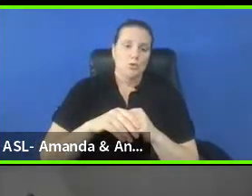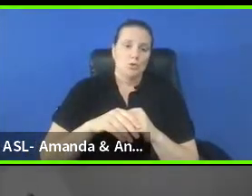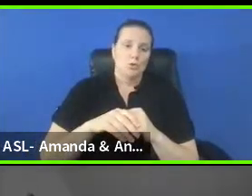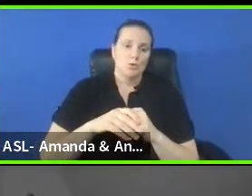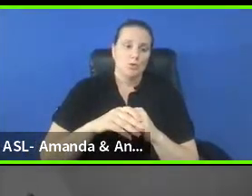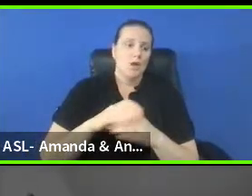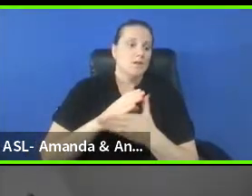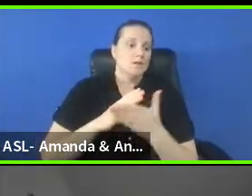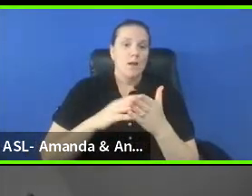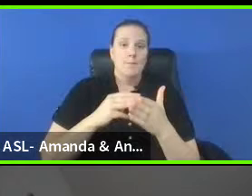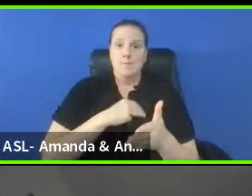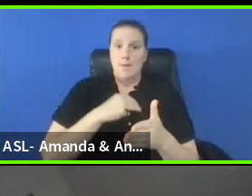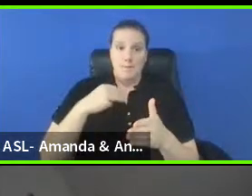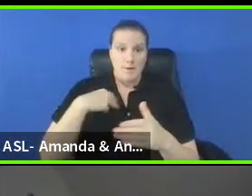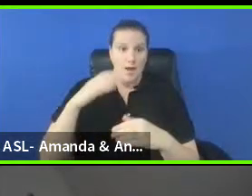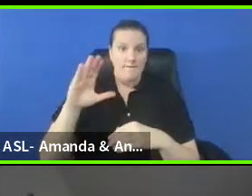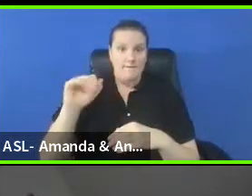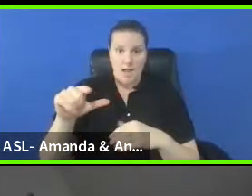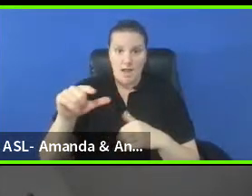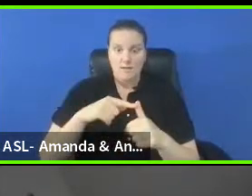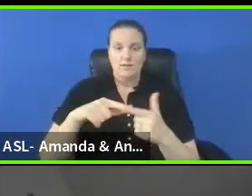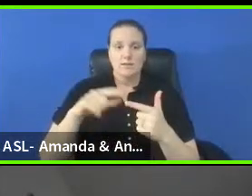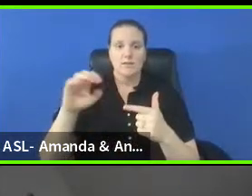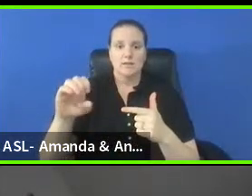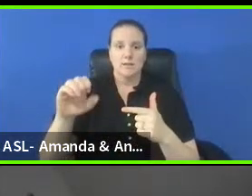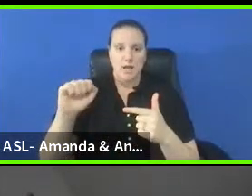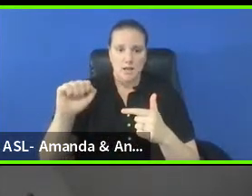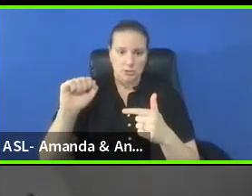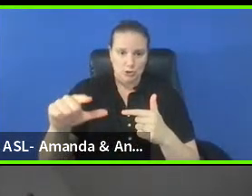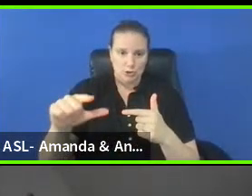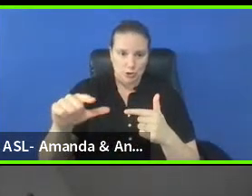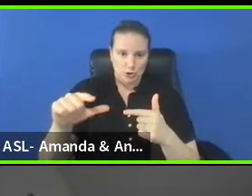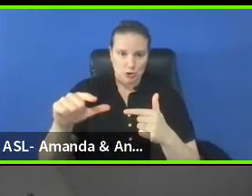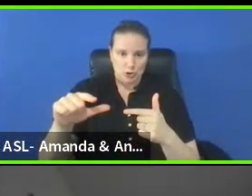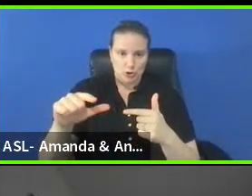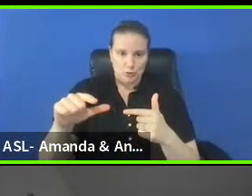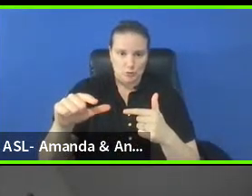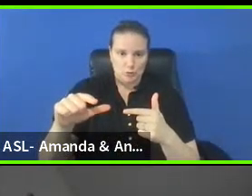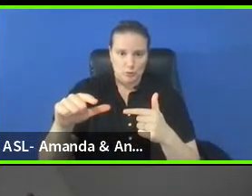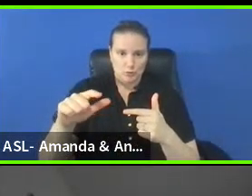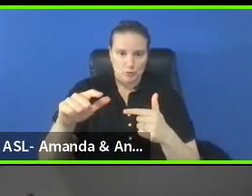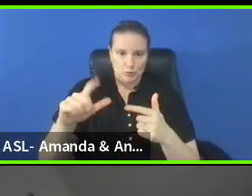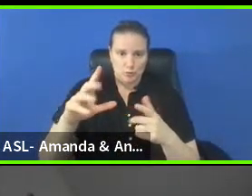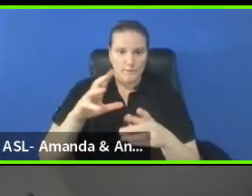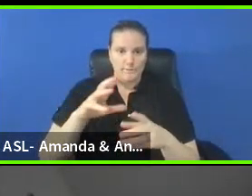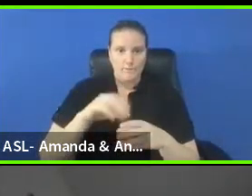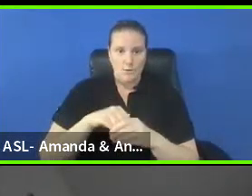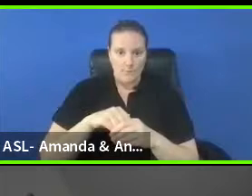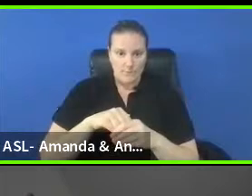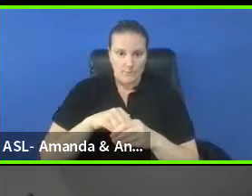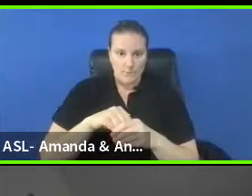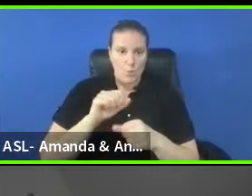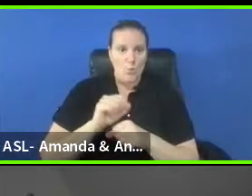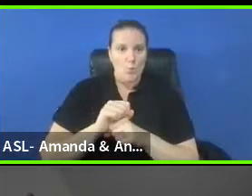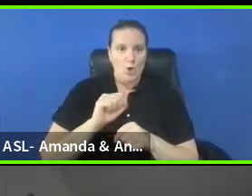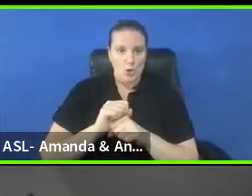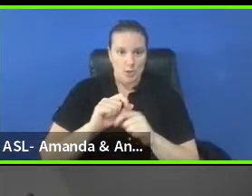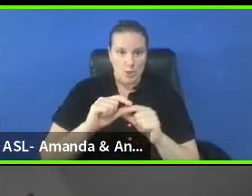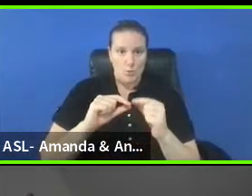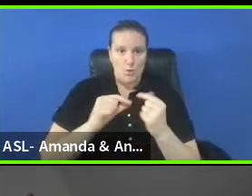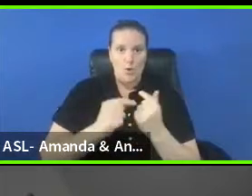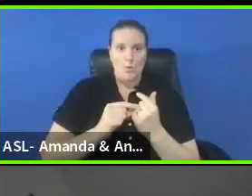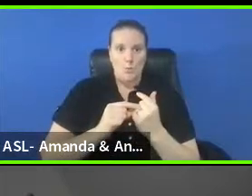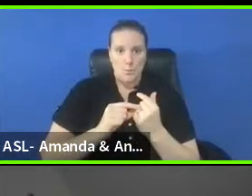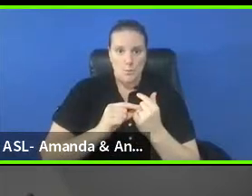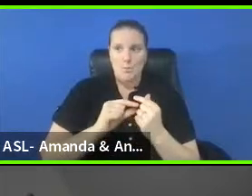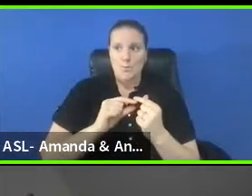some members of CAG, some members of EAG to sit on a working group that